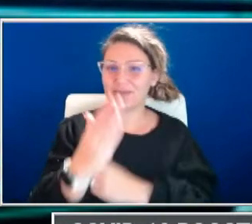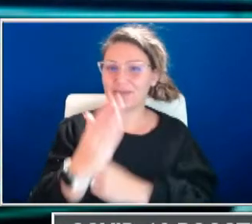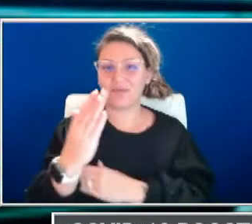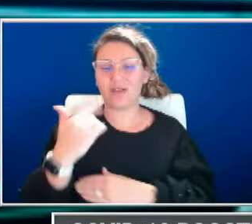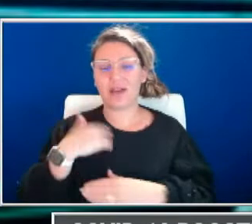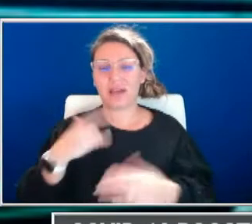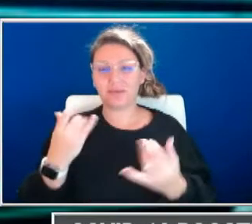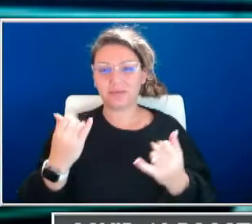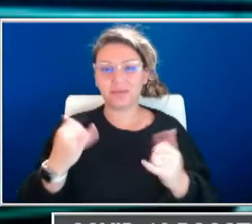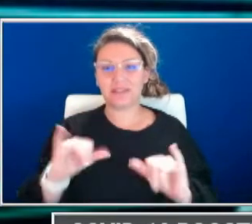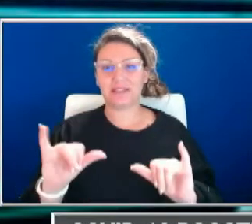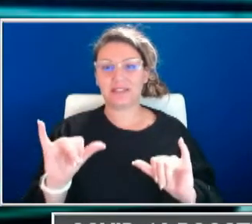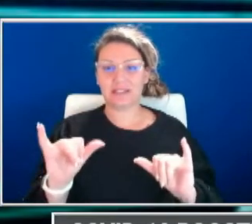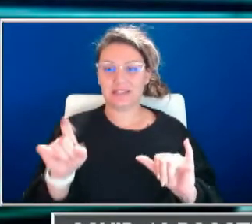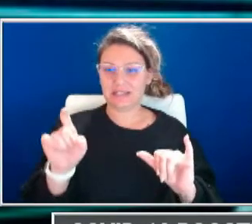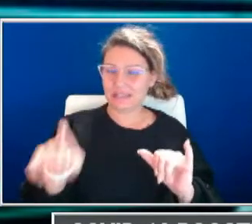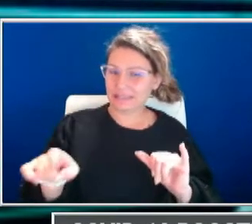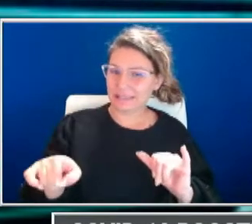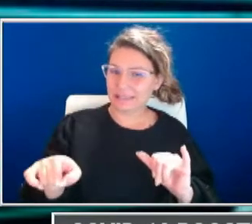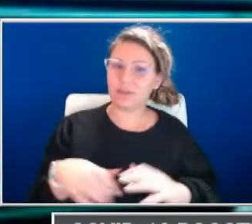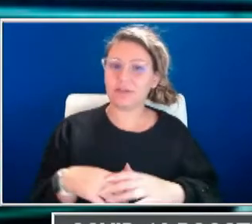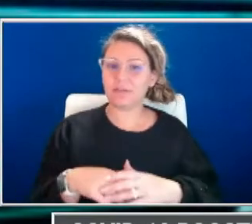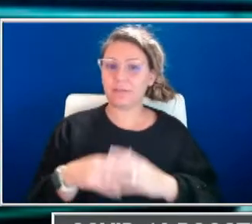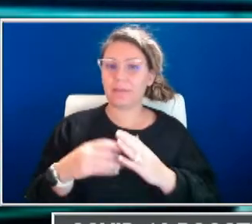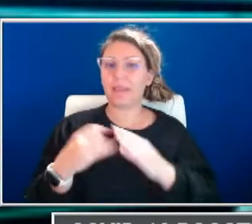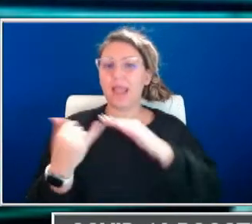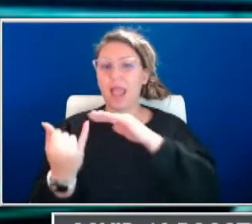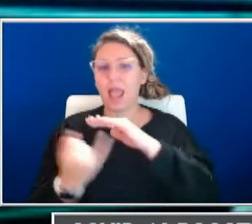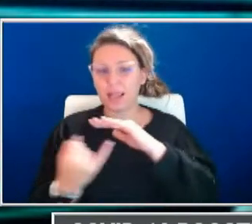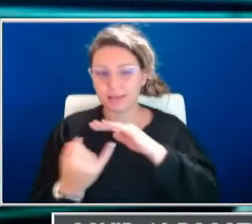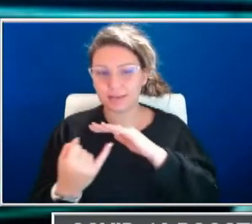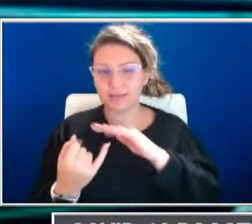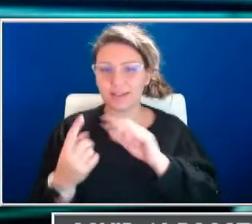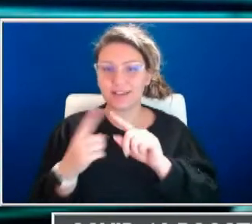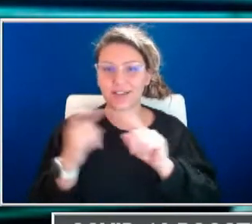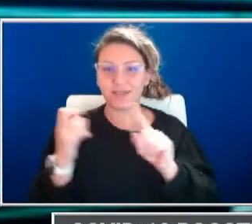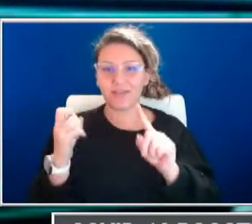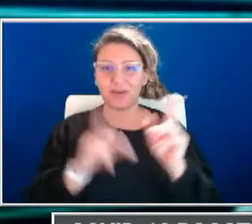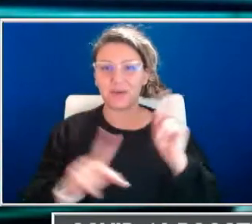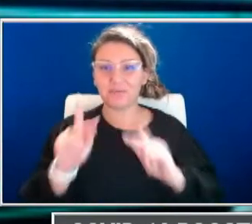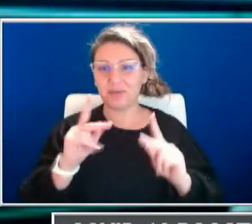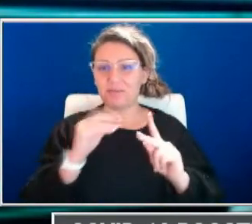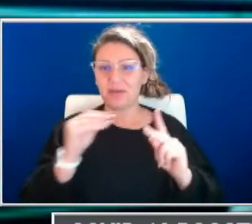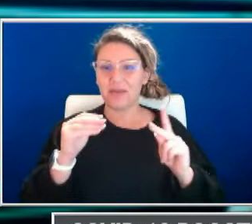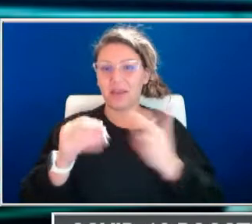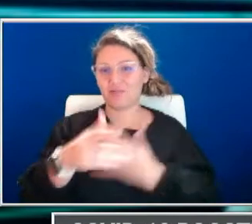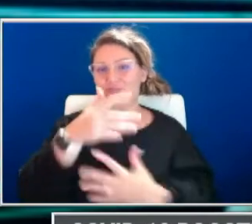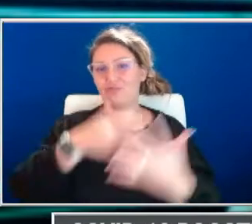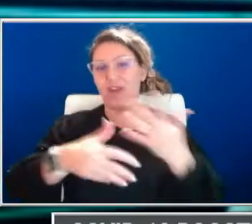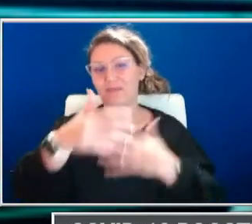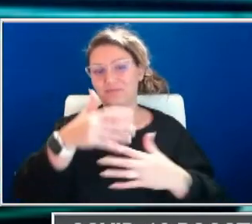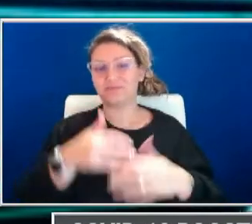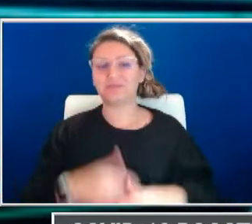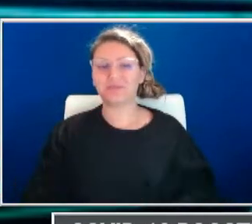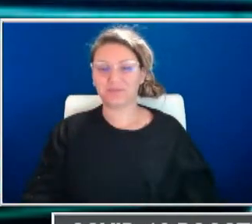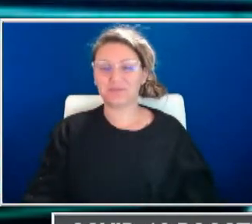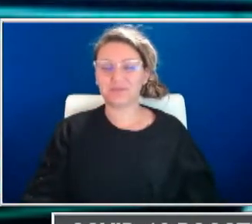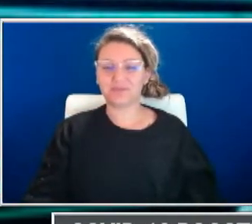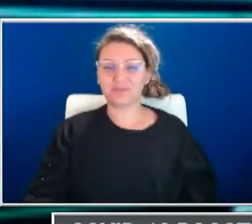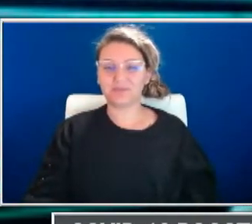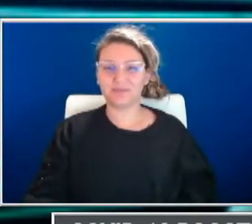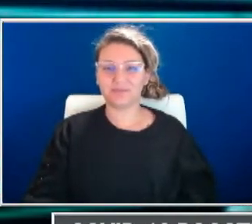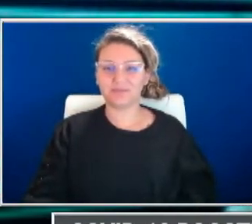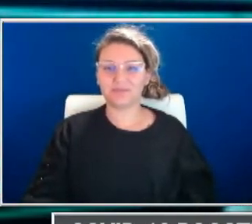still supposed to be isolating from people and crowds. So I did have a